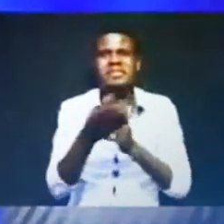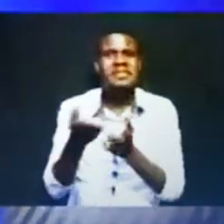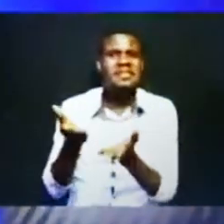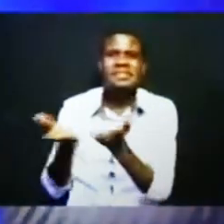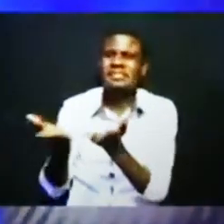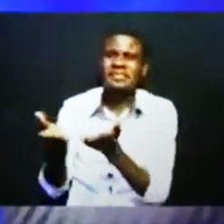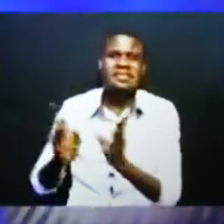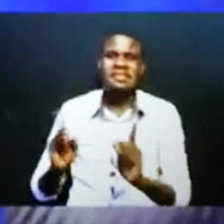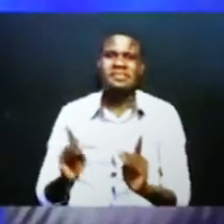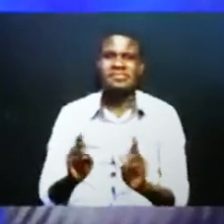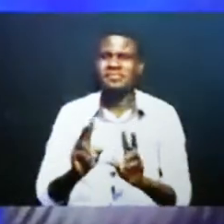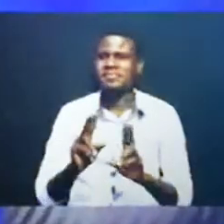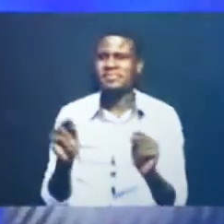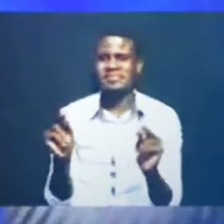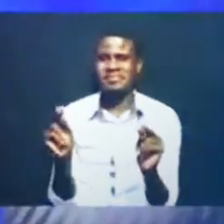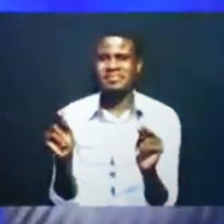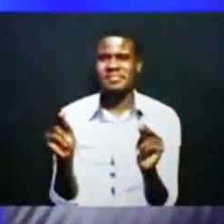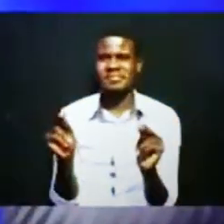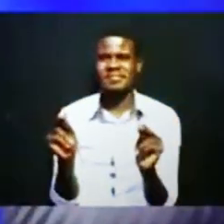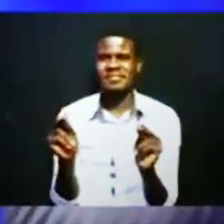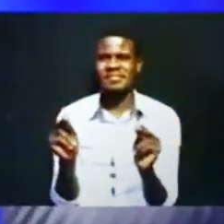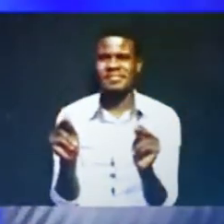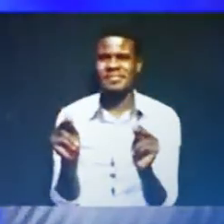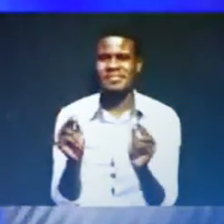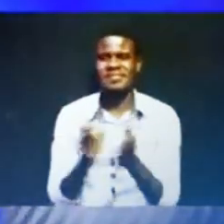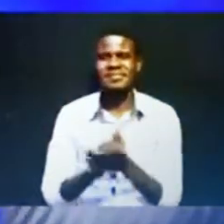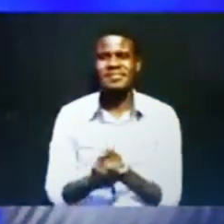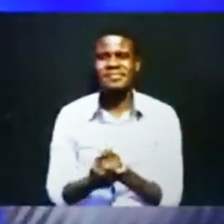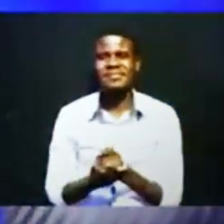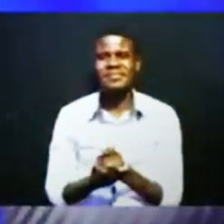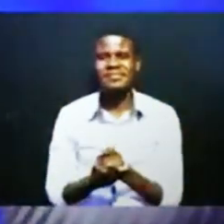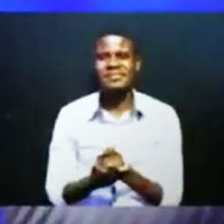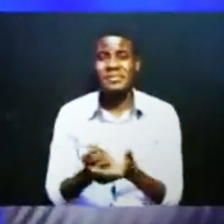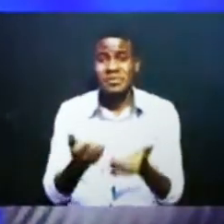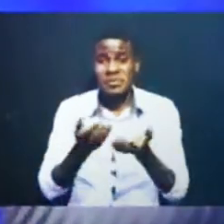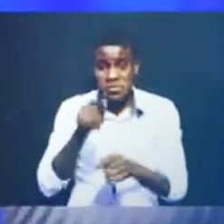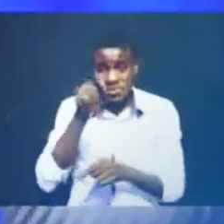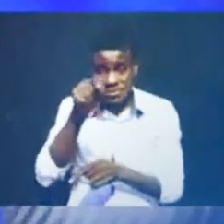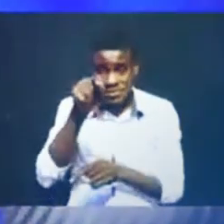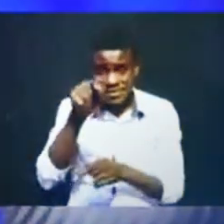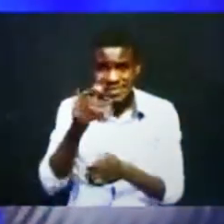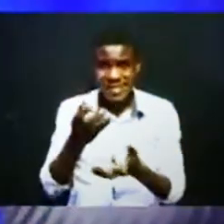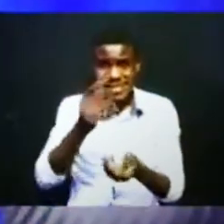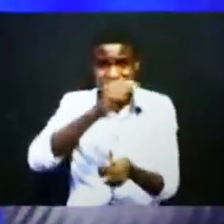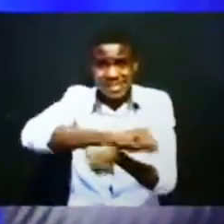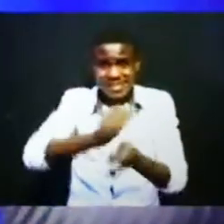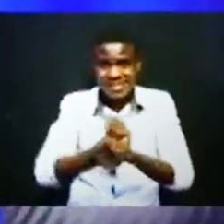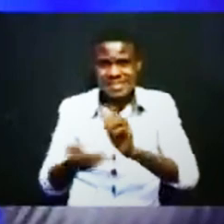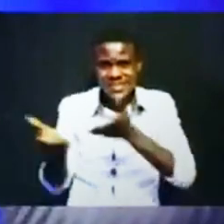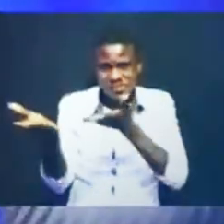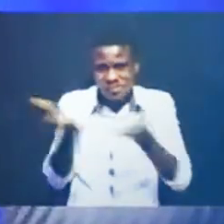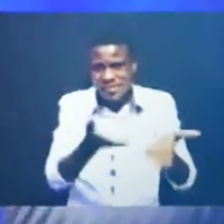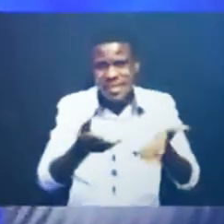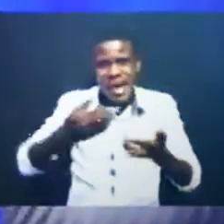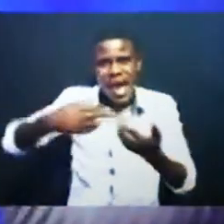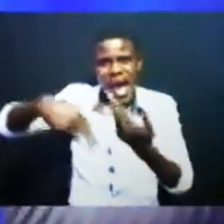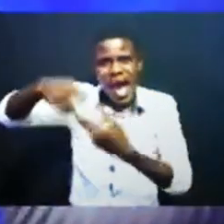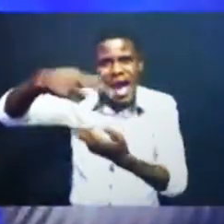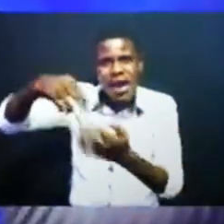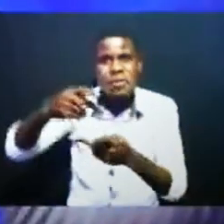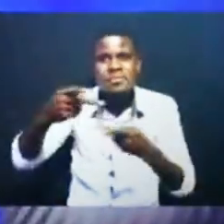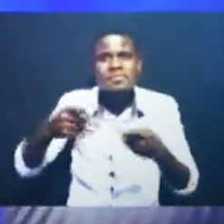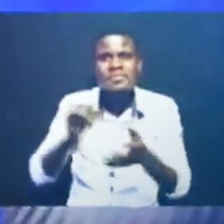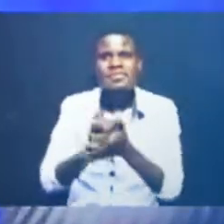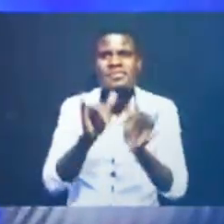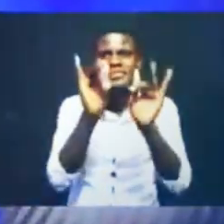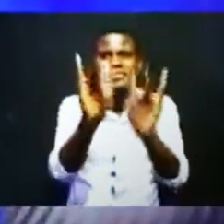we do. We want you to bring transformation in your sphere.